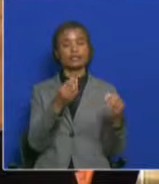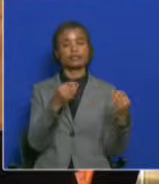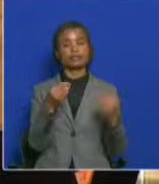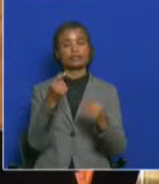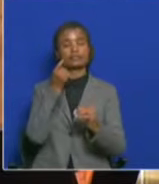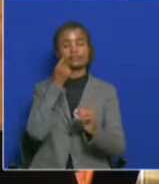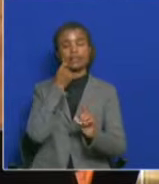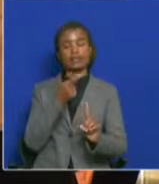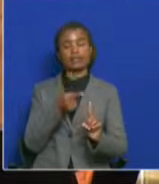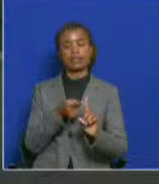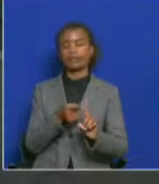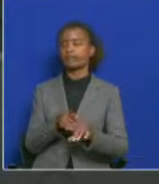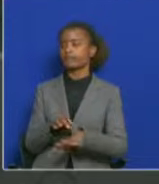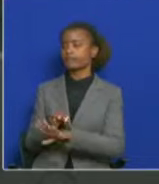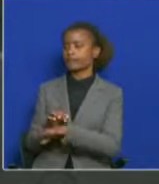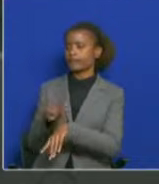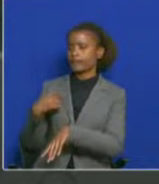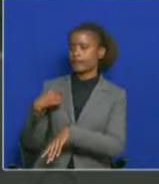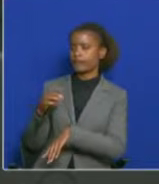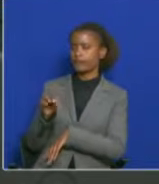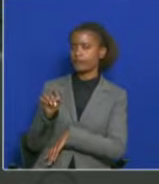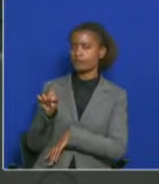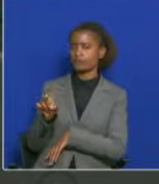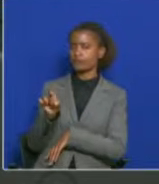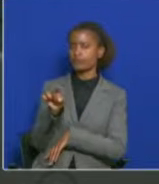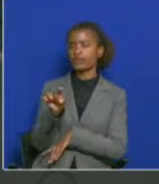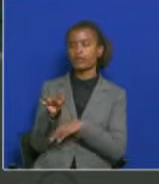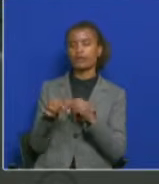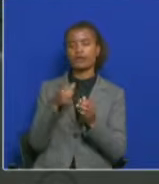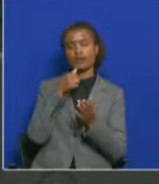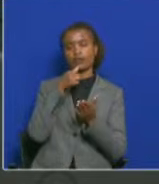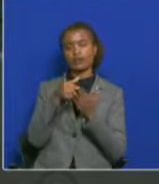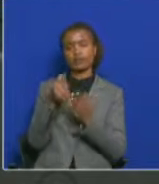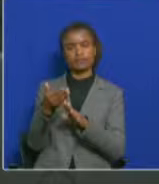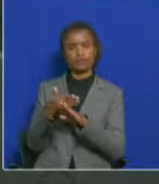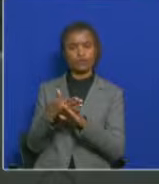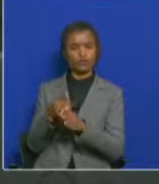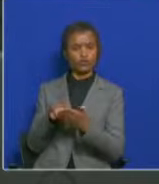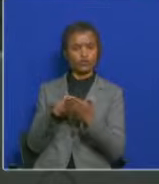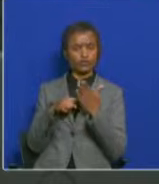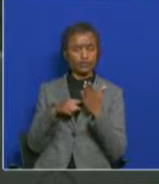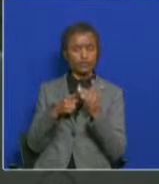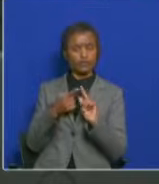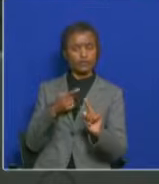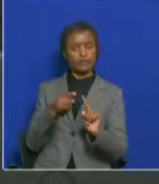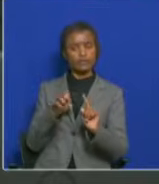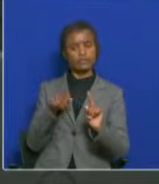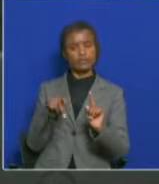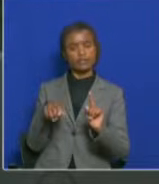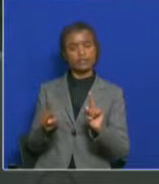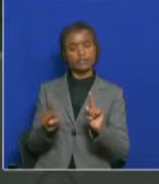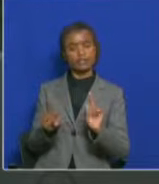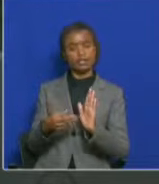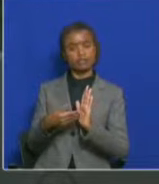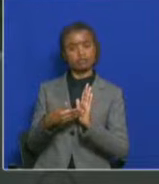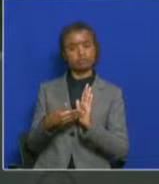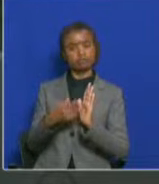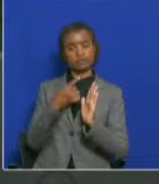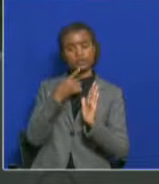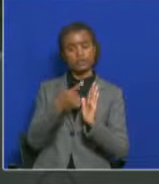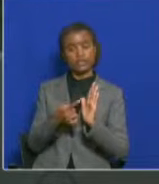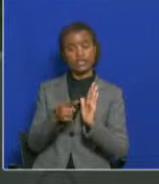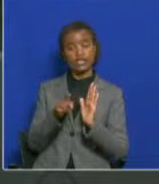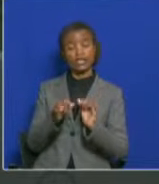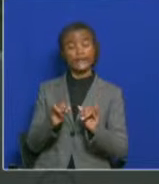that you referred us to, the SAPS letter that said there won't be any further emergency procurement,